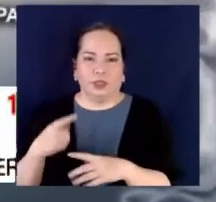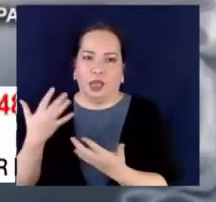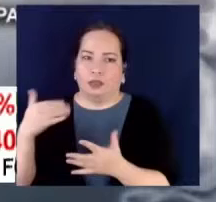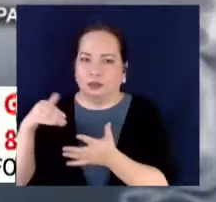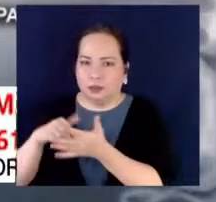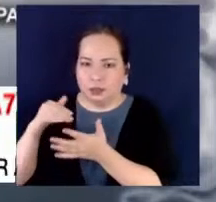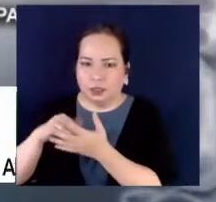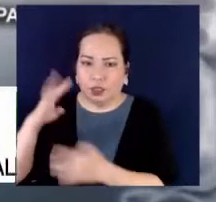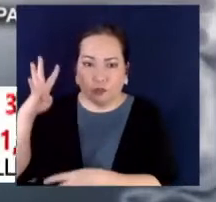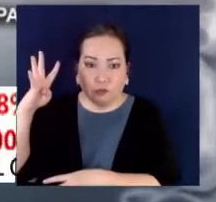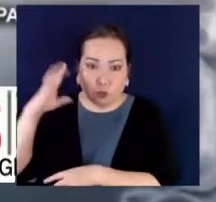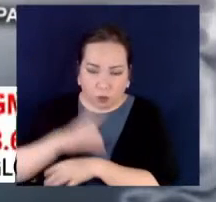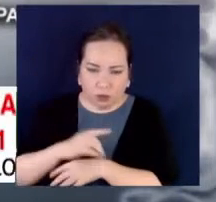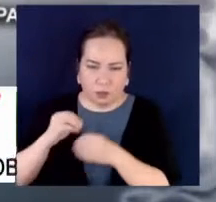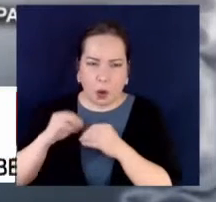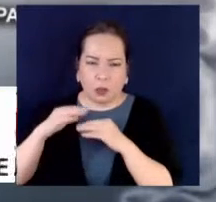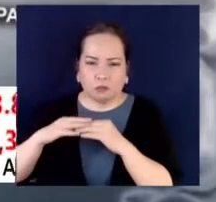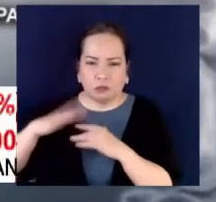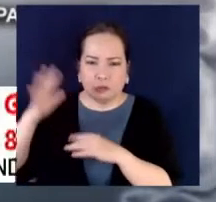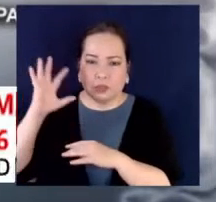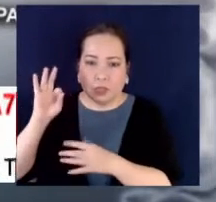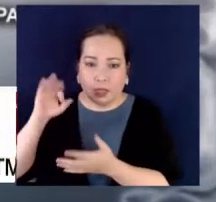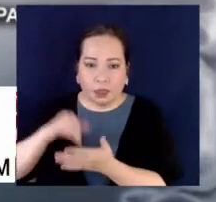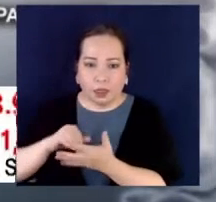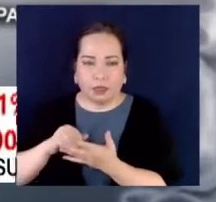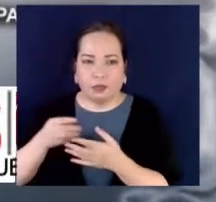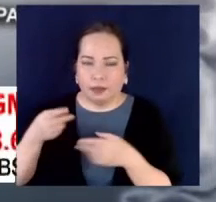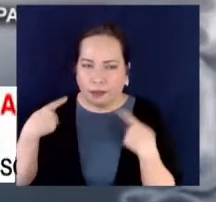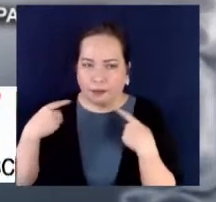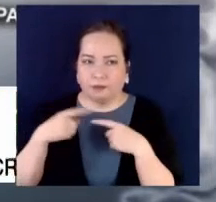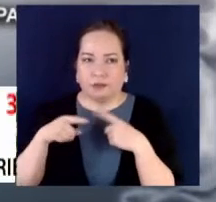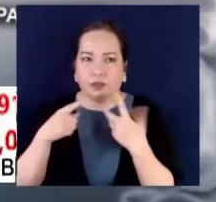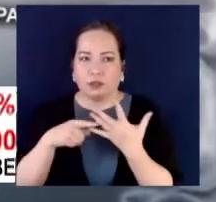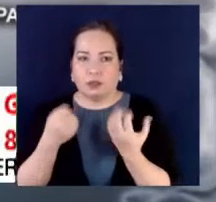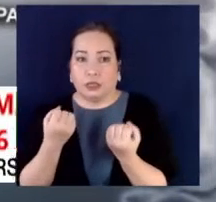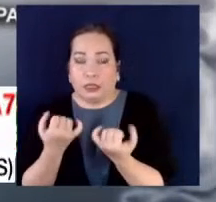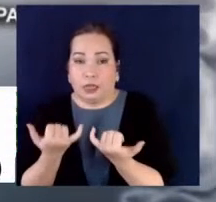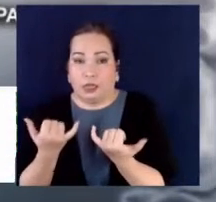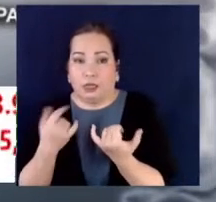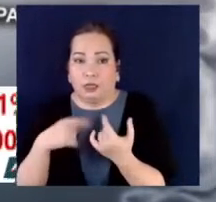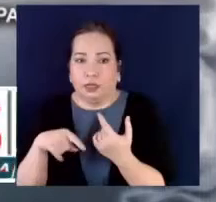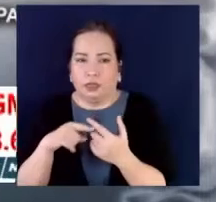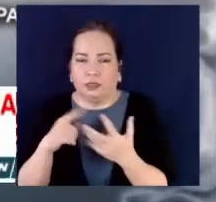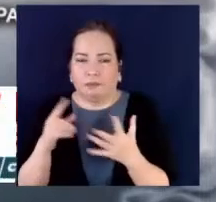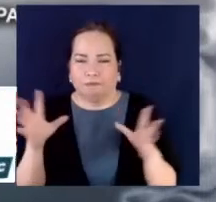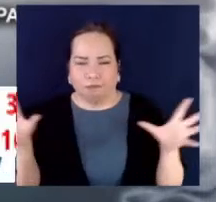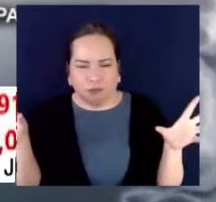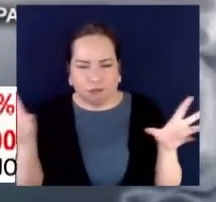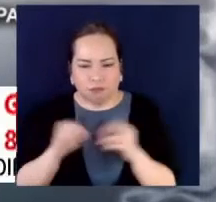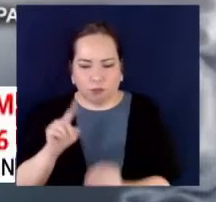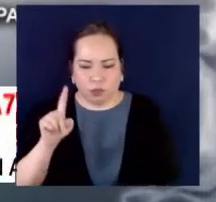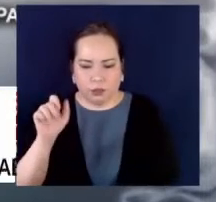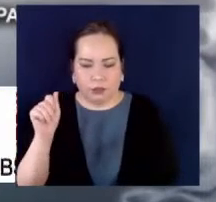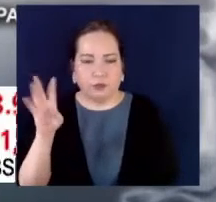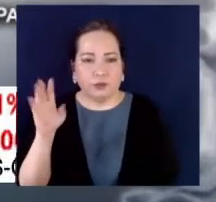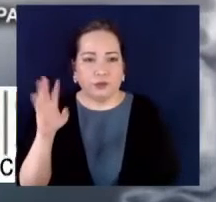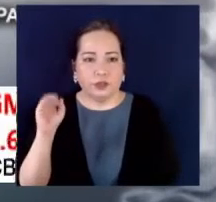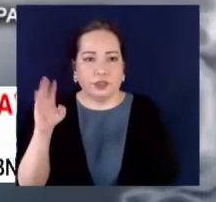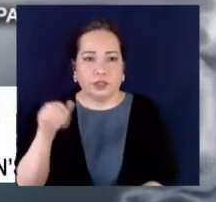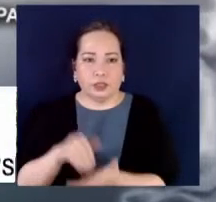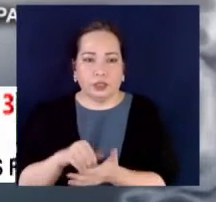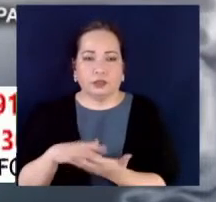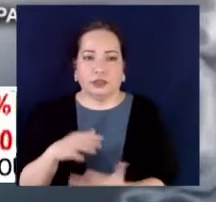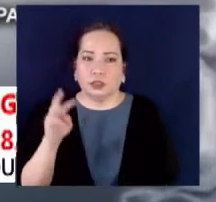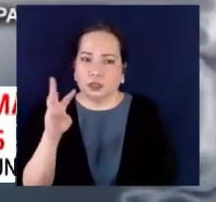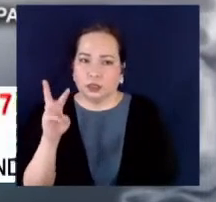over 115,000. 16 new deaths and 78 additional recoveries were also recorded. The health department